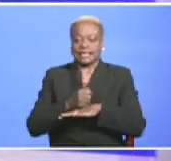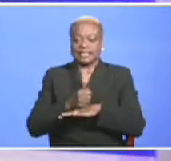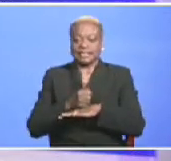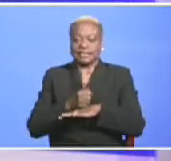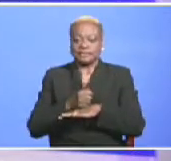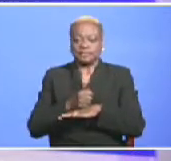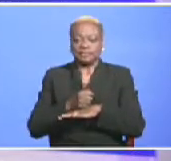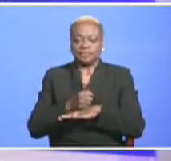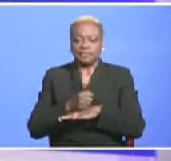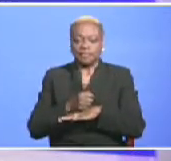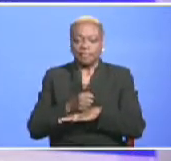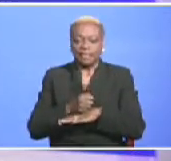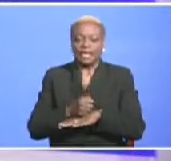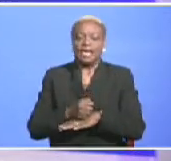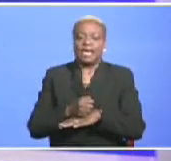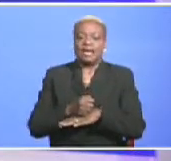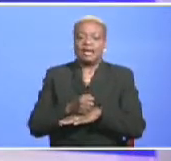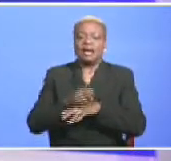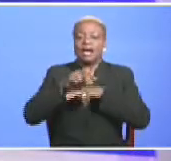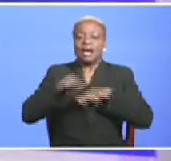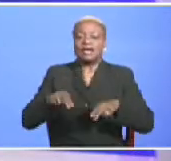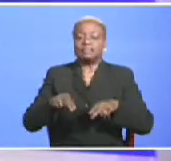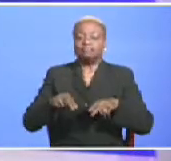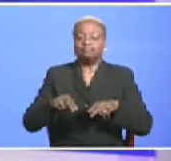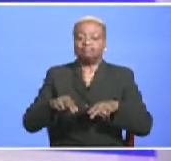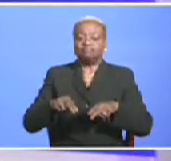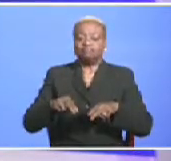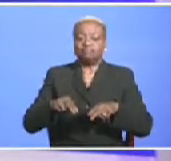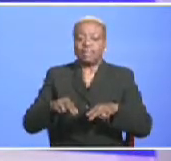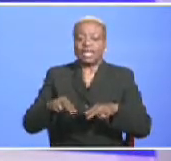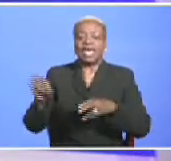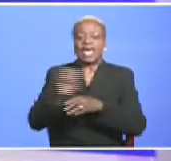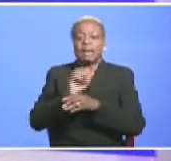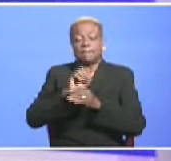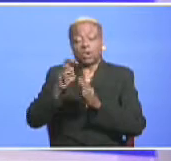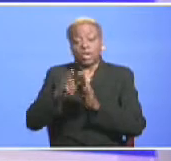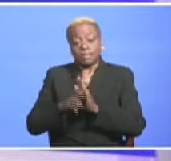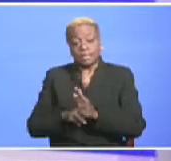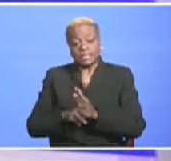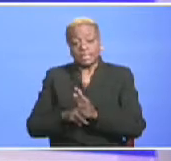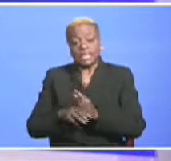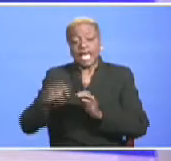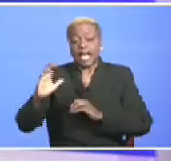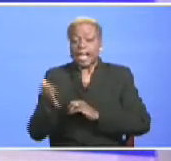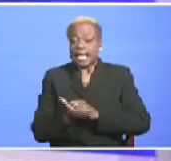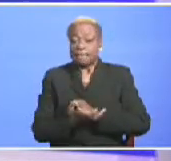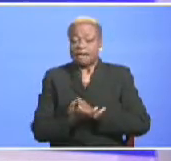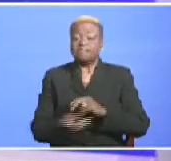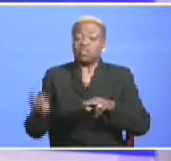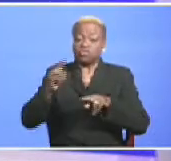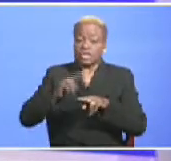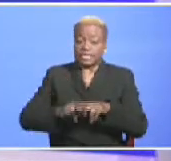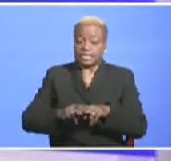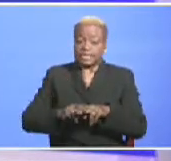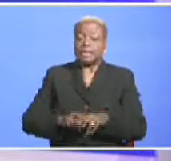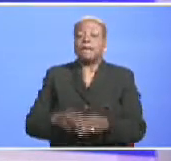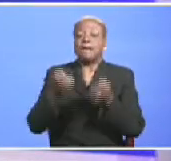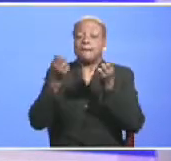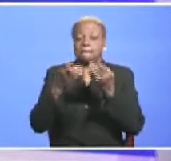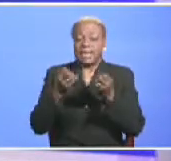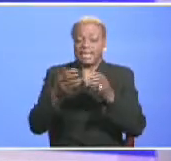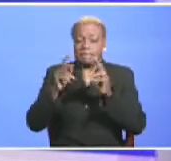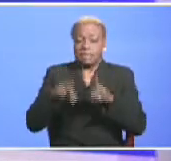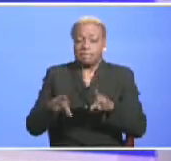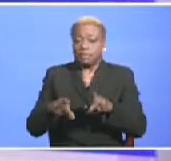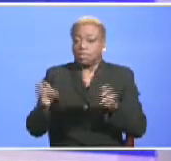Well, as expected, unemployment claims have increased as a result of Hurricane Dorian, with many survivors left without a home or